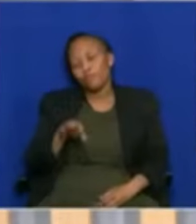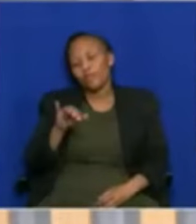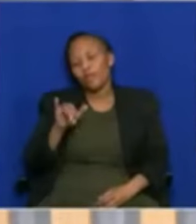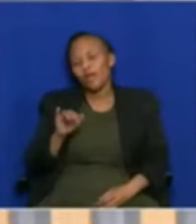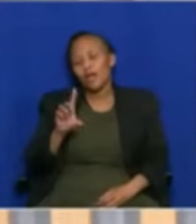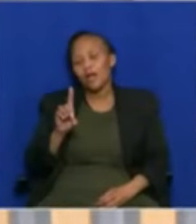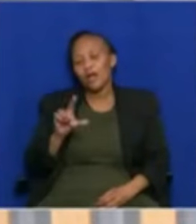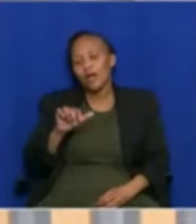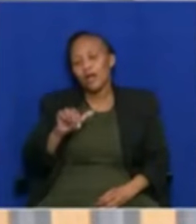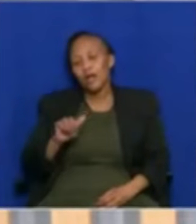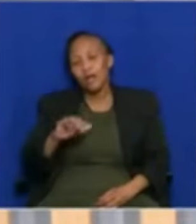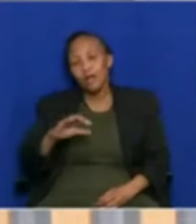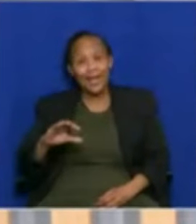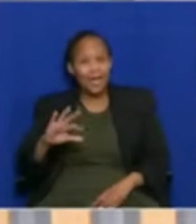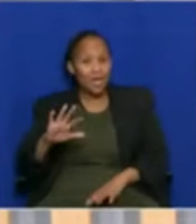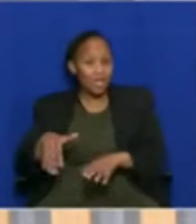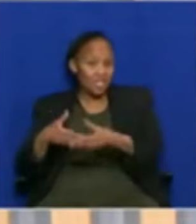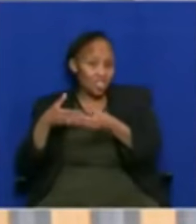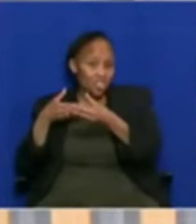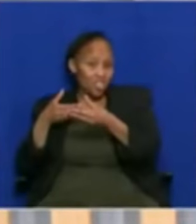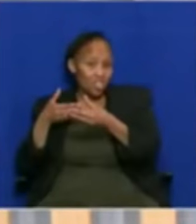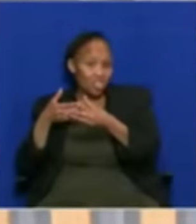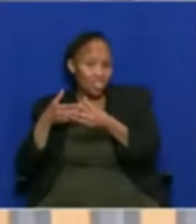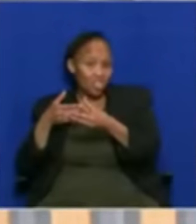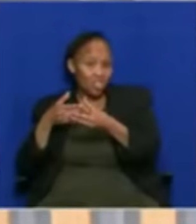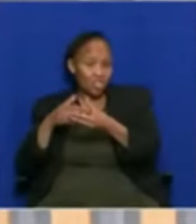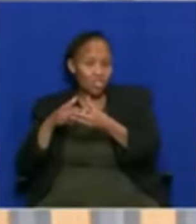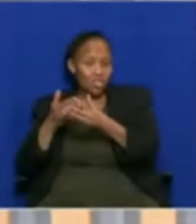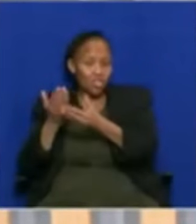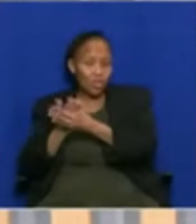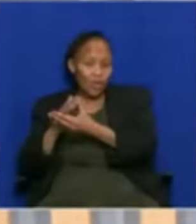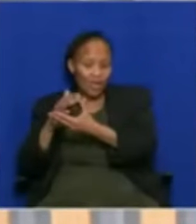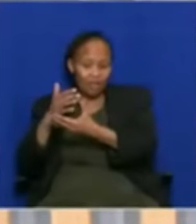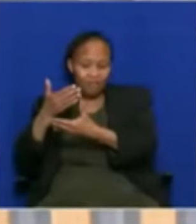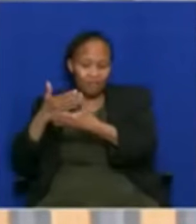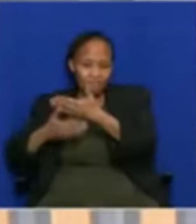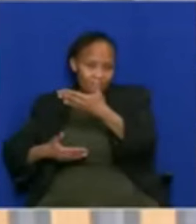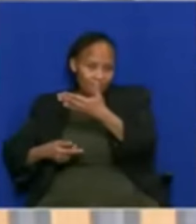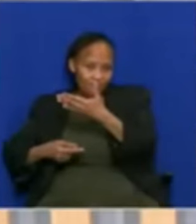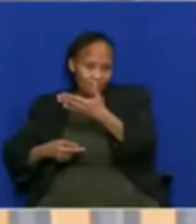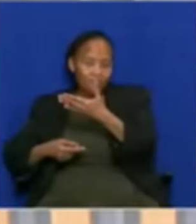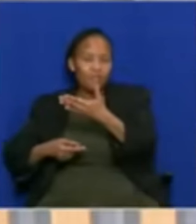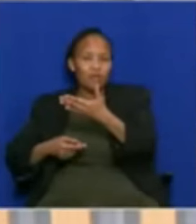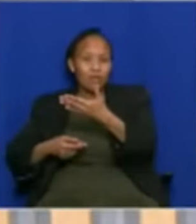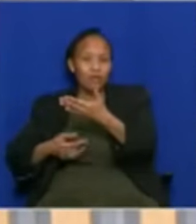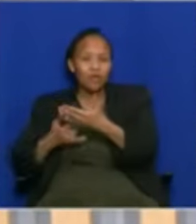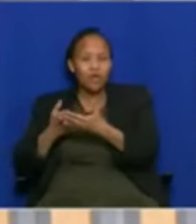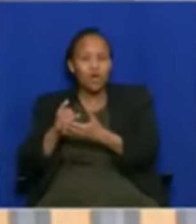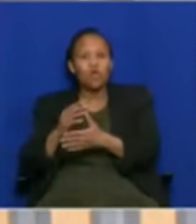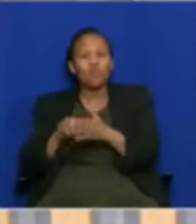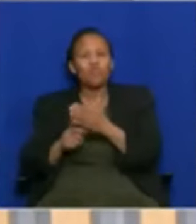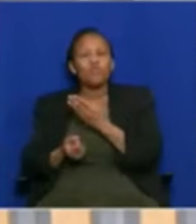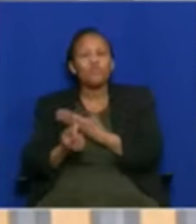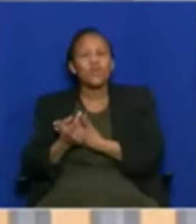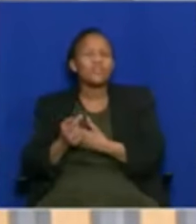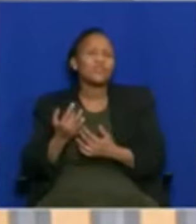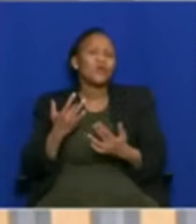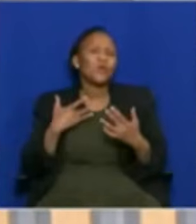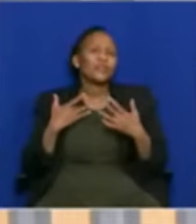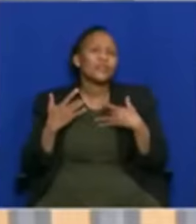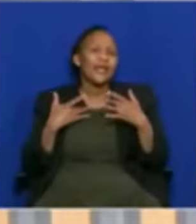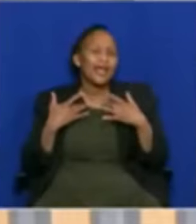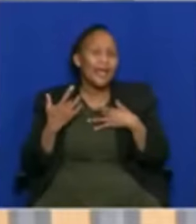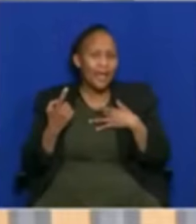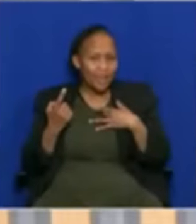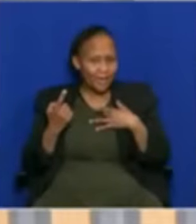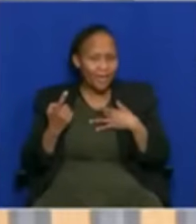dockets that raise complaints or an allegation about these individuals that have been listed. They